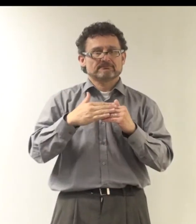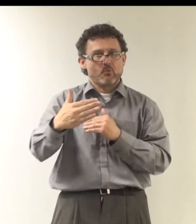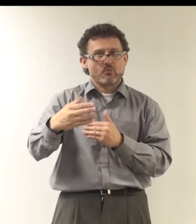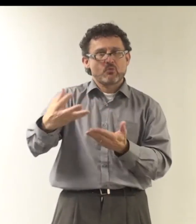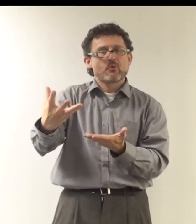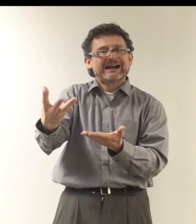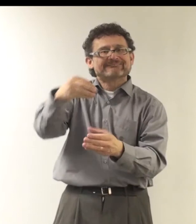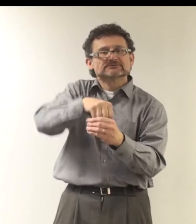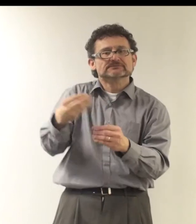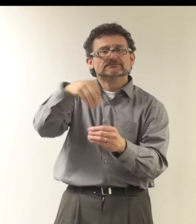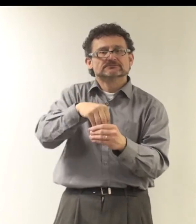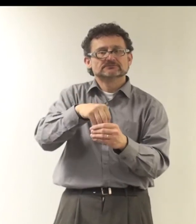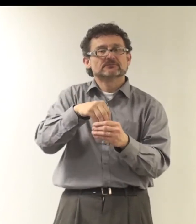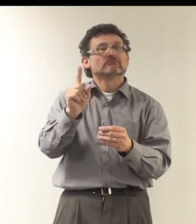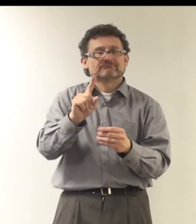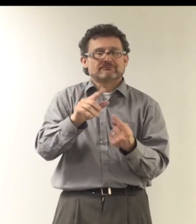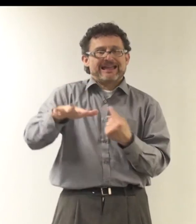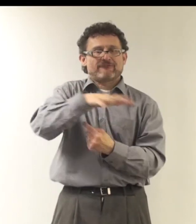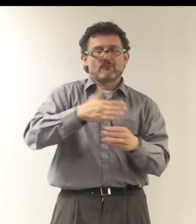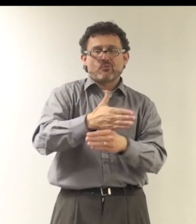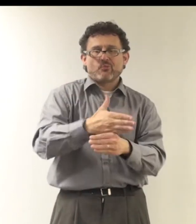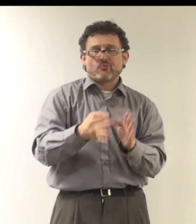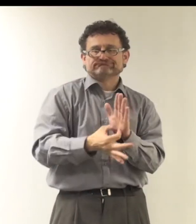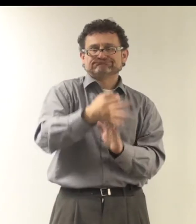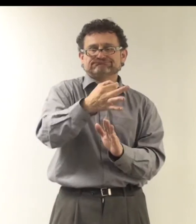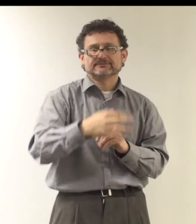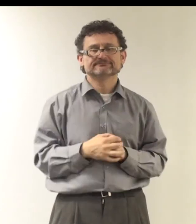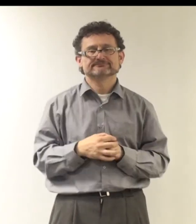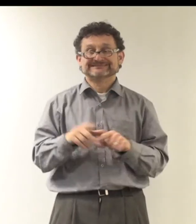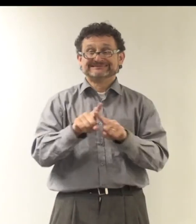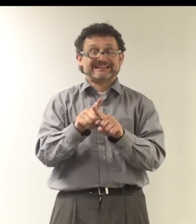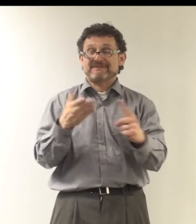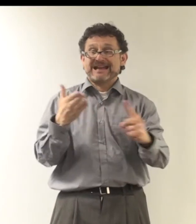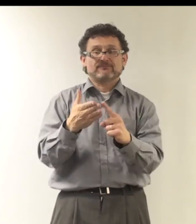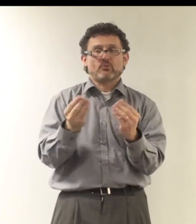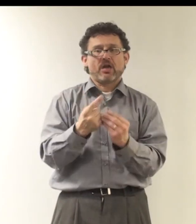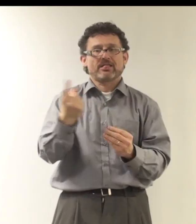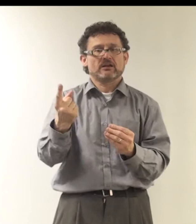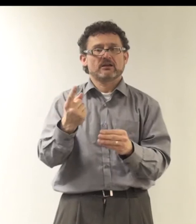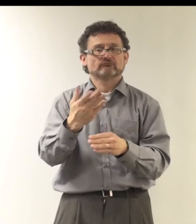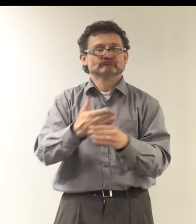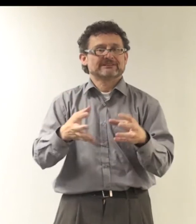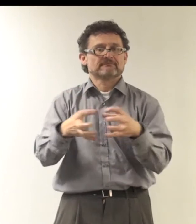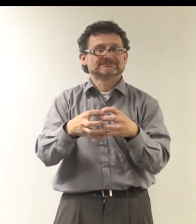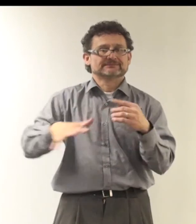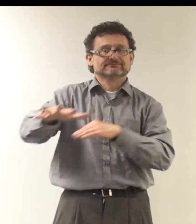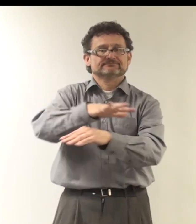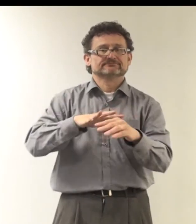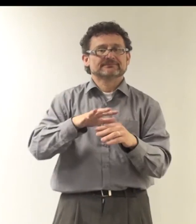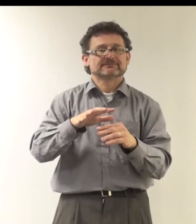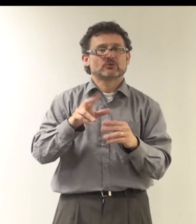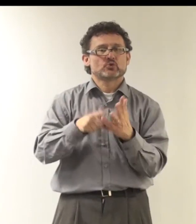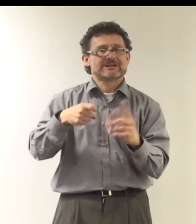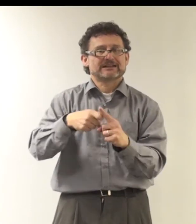ordinary families are struggling, green ideas are a luxury. Because the truth is, when times are tough, the cost of